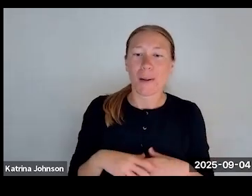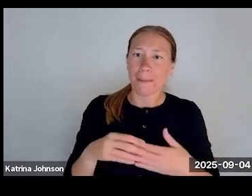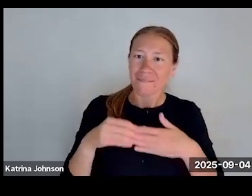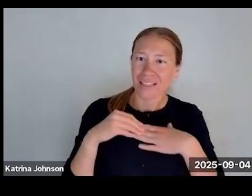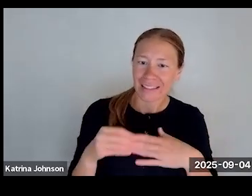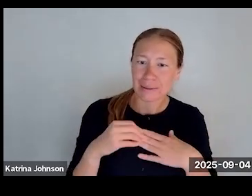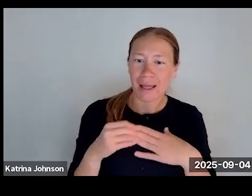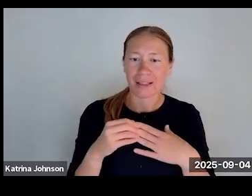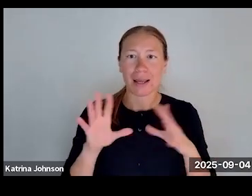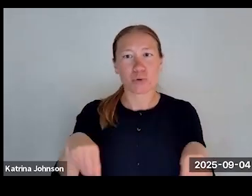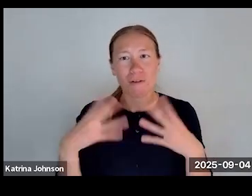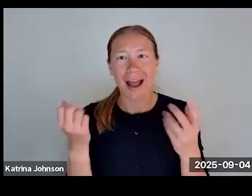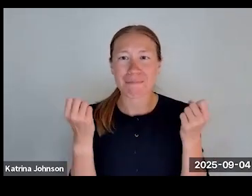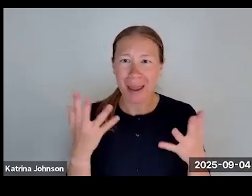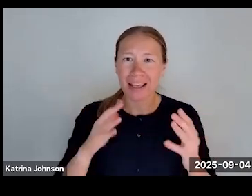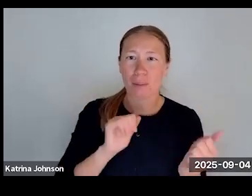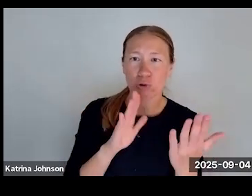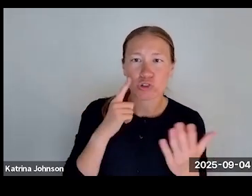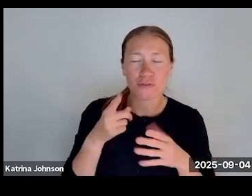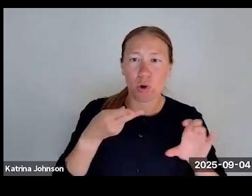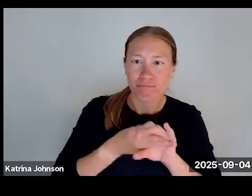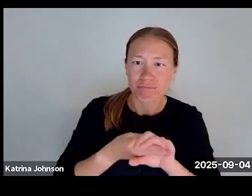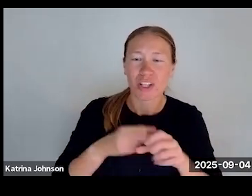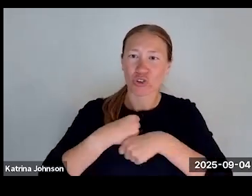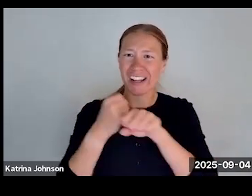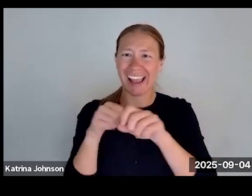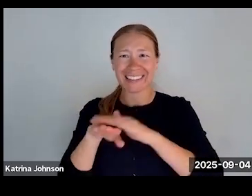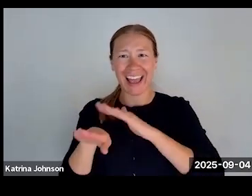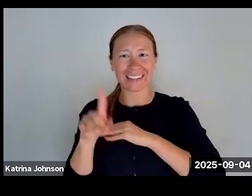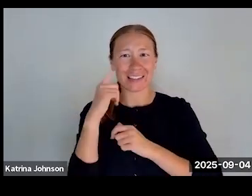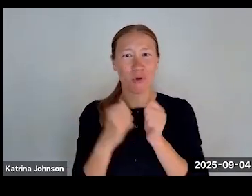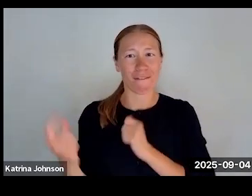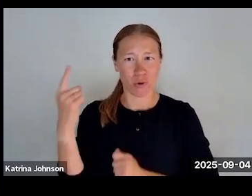for engagement options creates access for everyone.